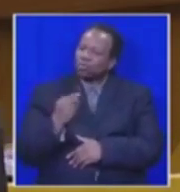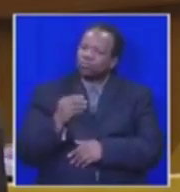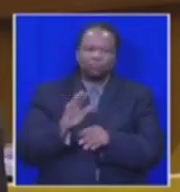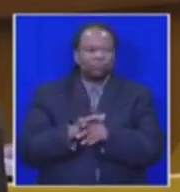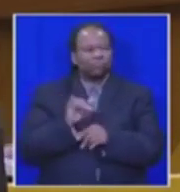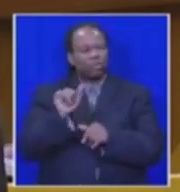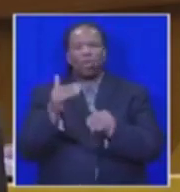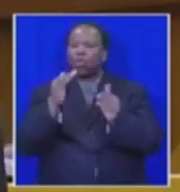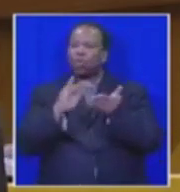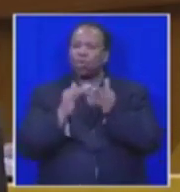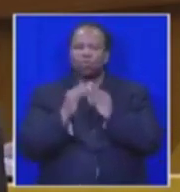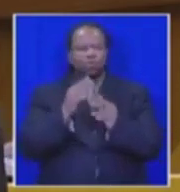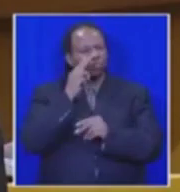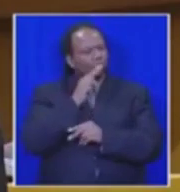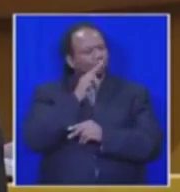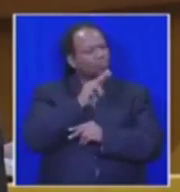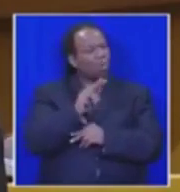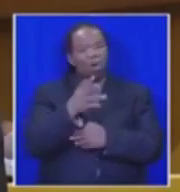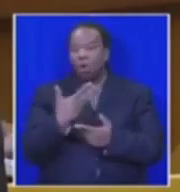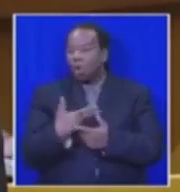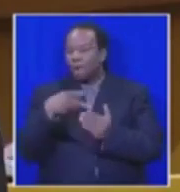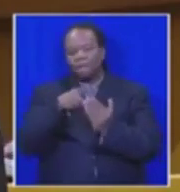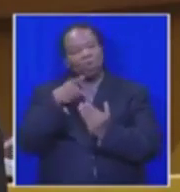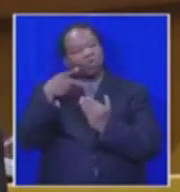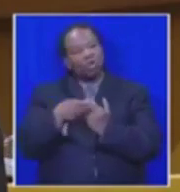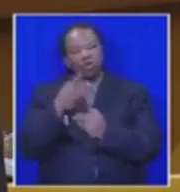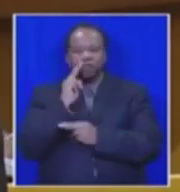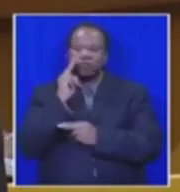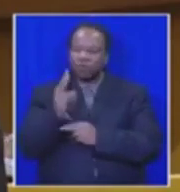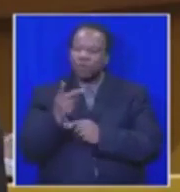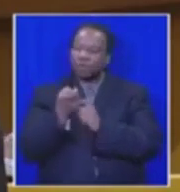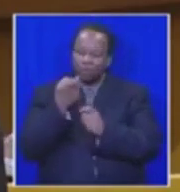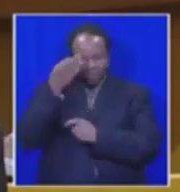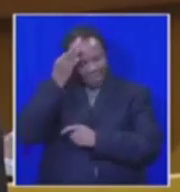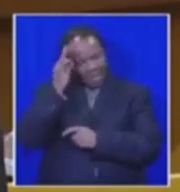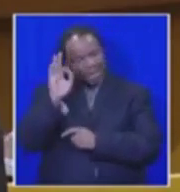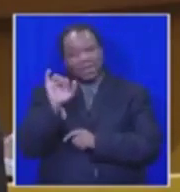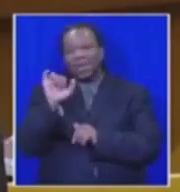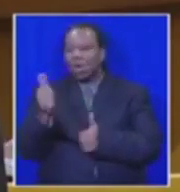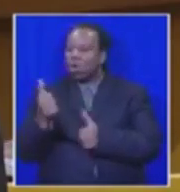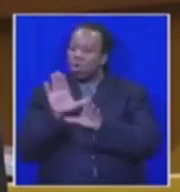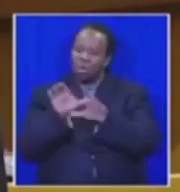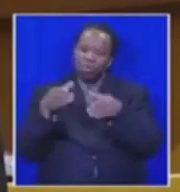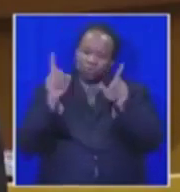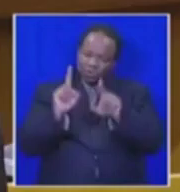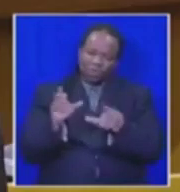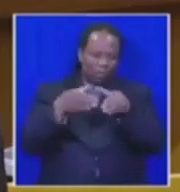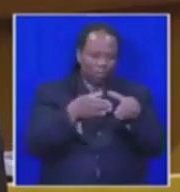walkabouts or project visits, stakeholders, dialogues, and